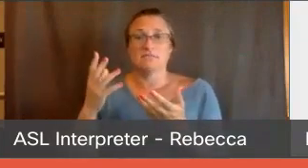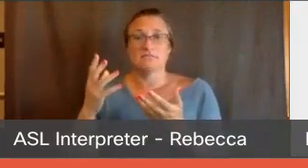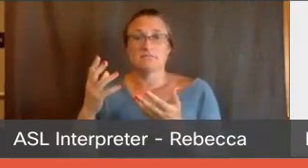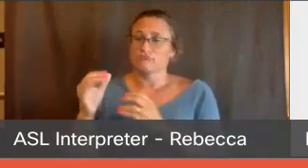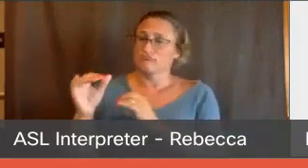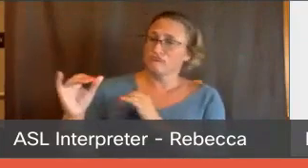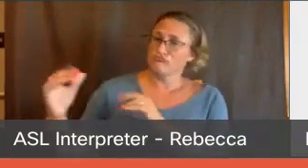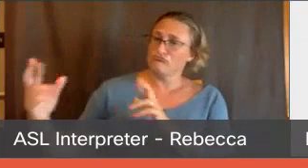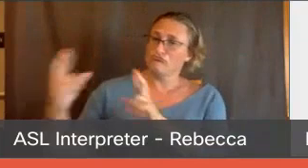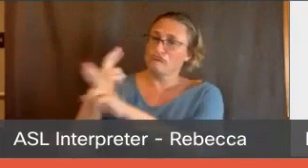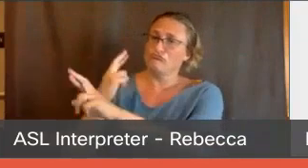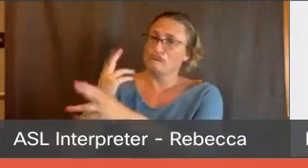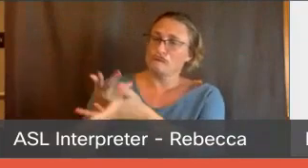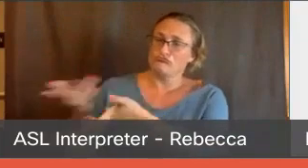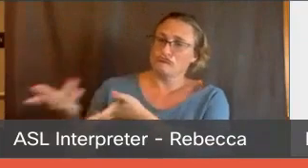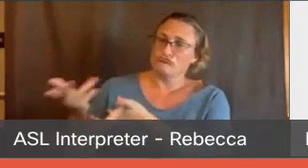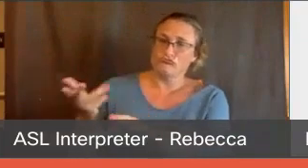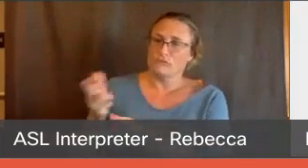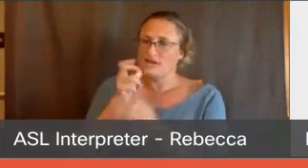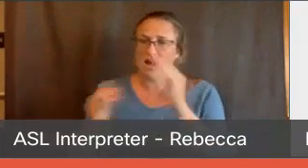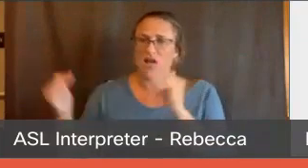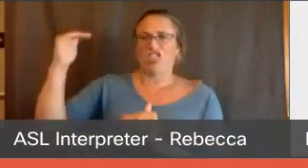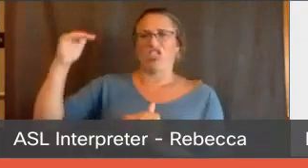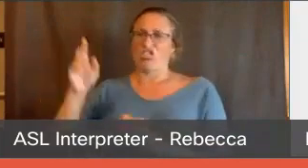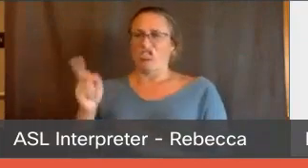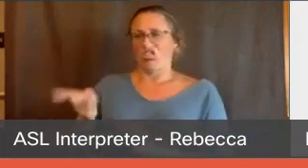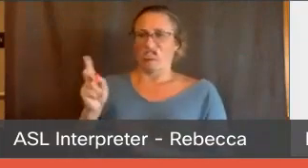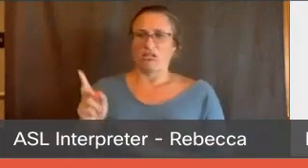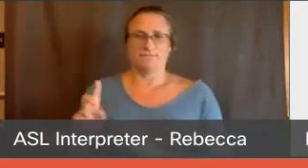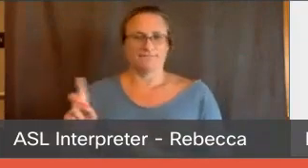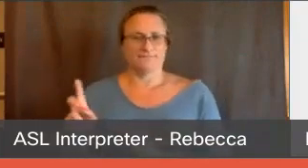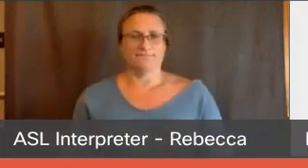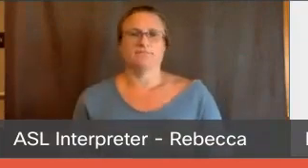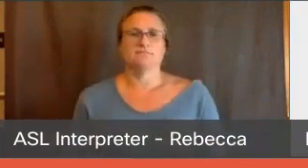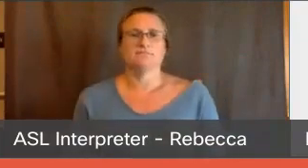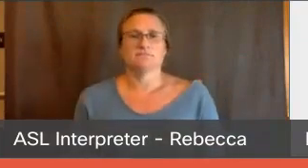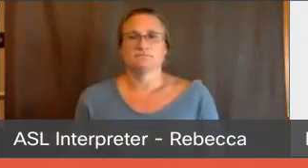that like knows better than them, and to call them out on something.